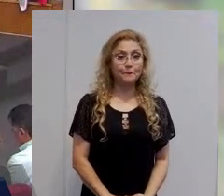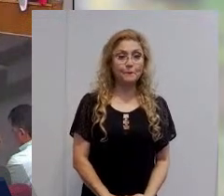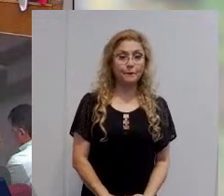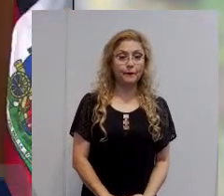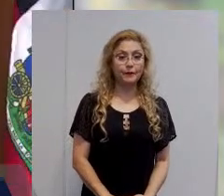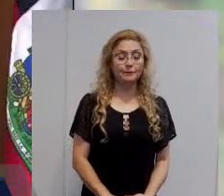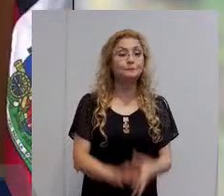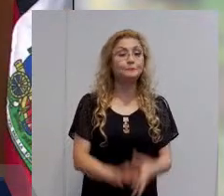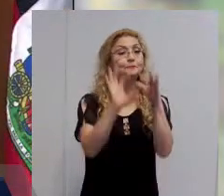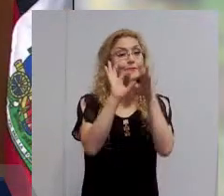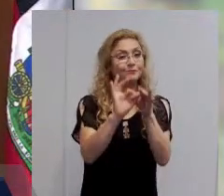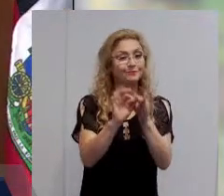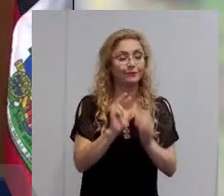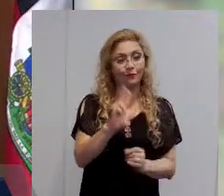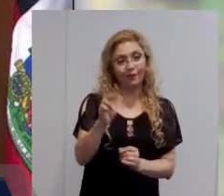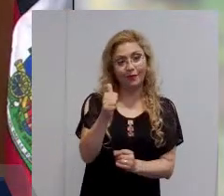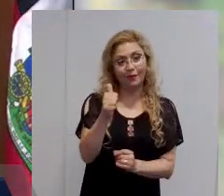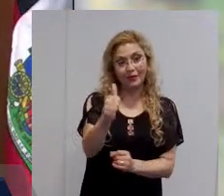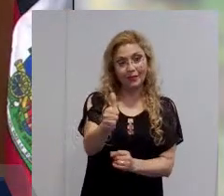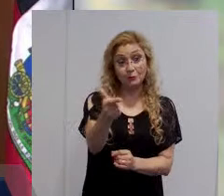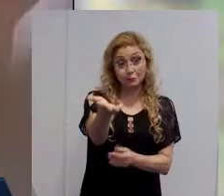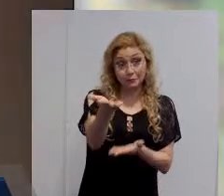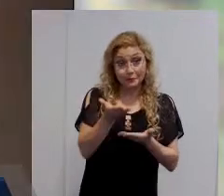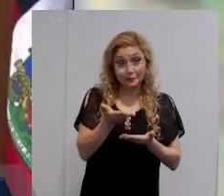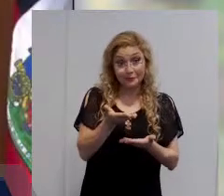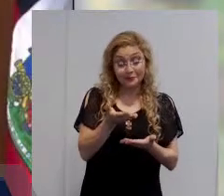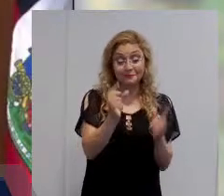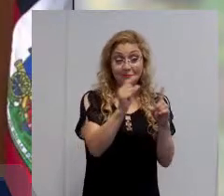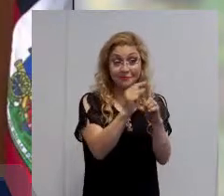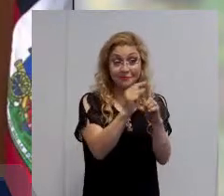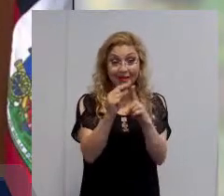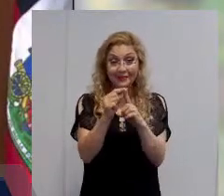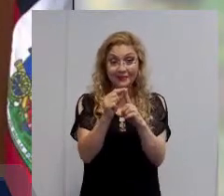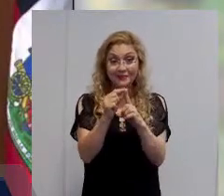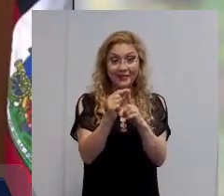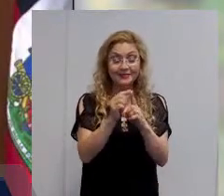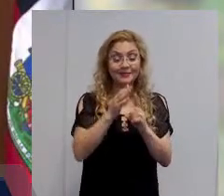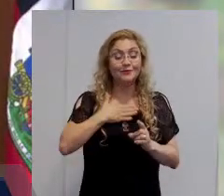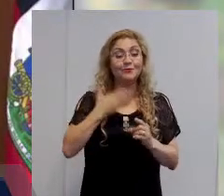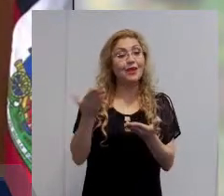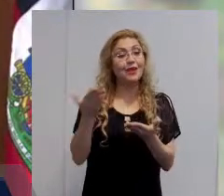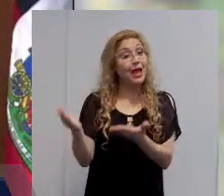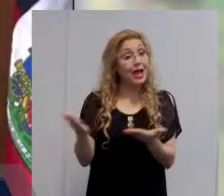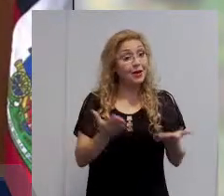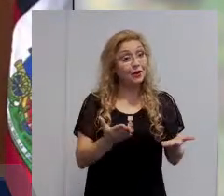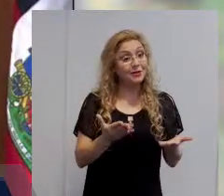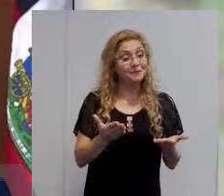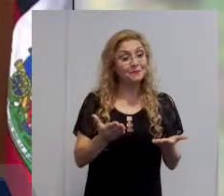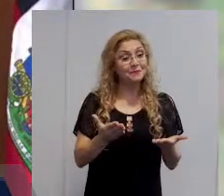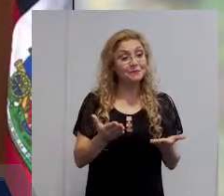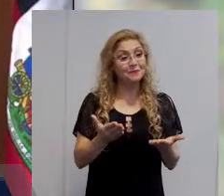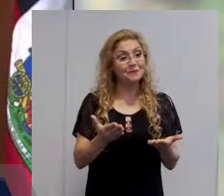Muchas gracias, señora directora, por su... Thank you, Director, for your words. And now I would like to